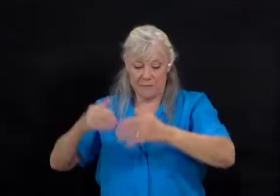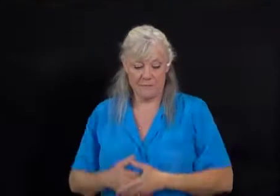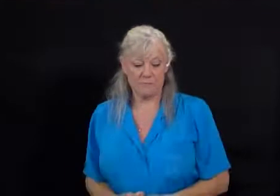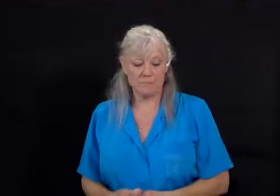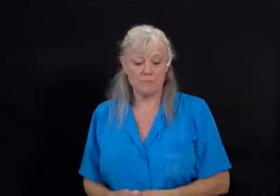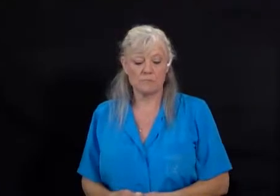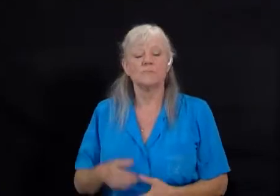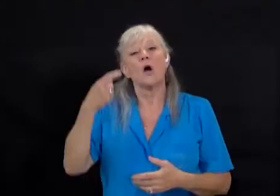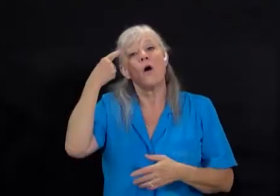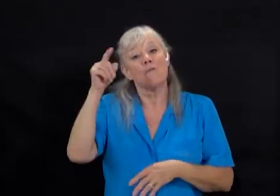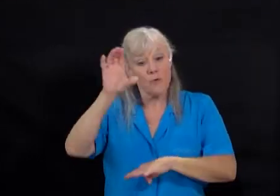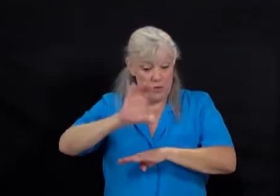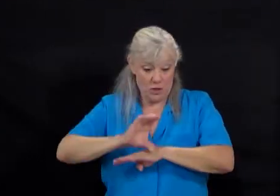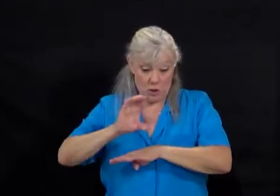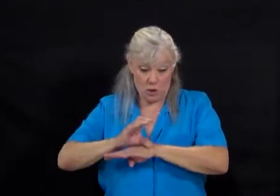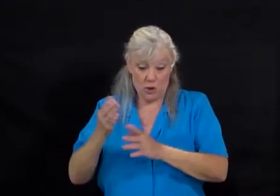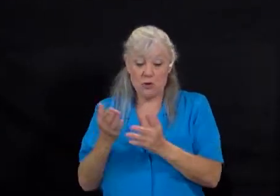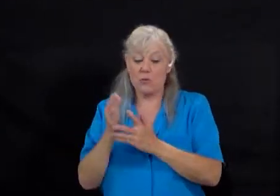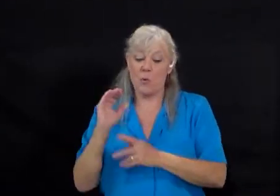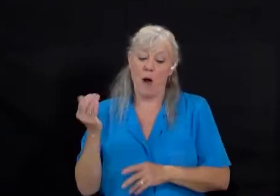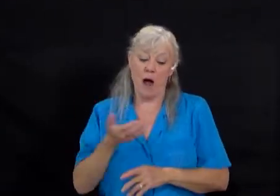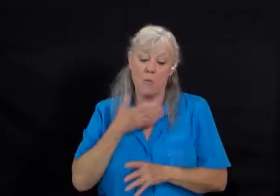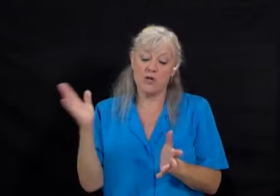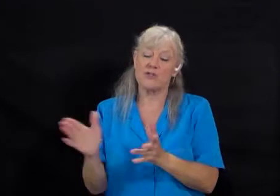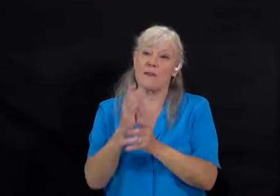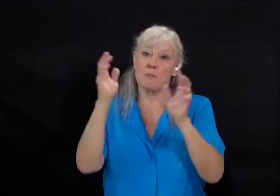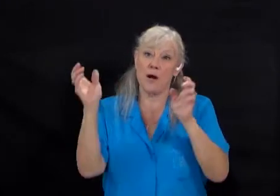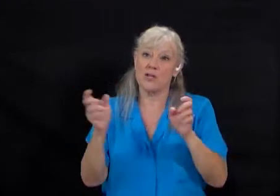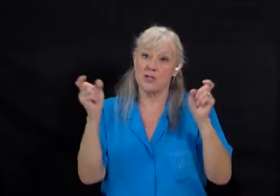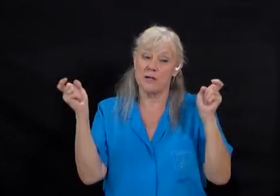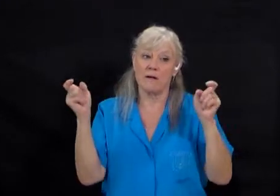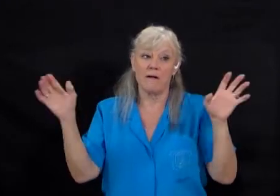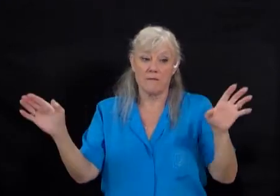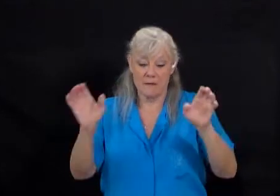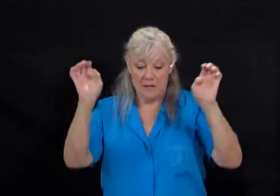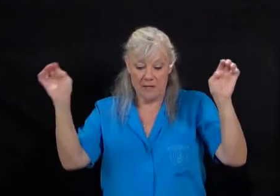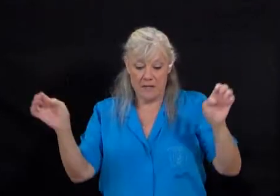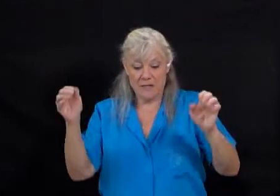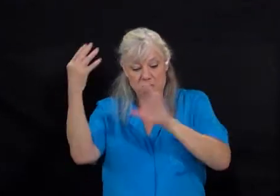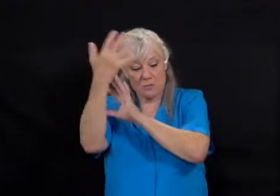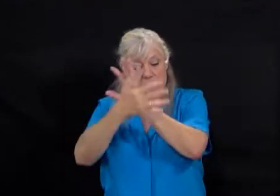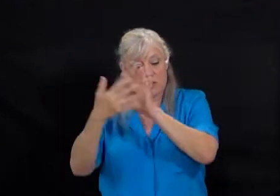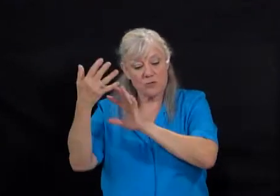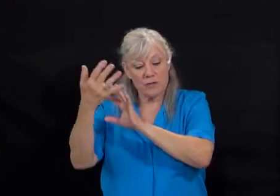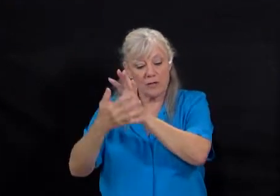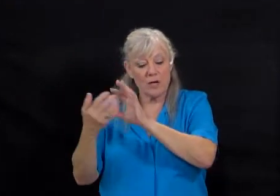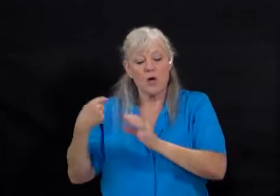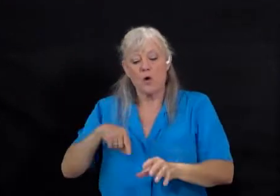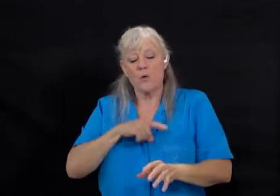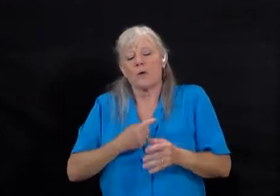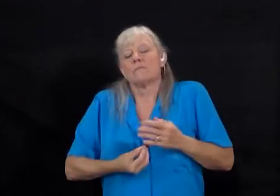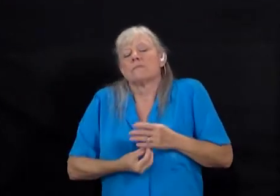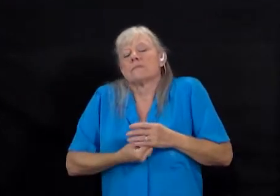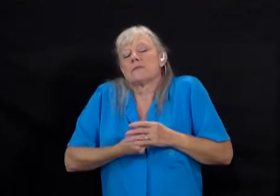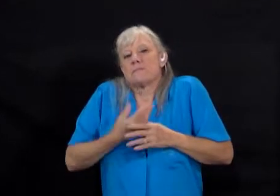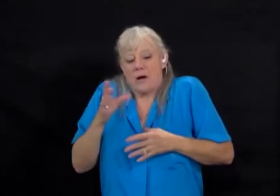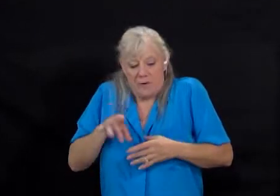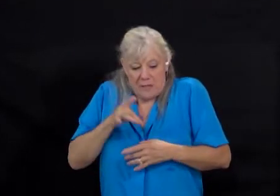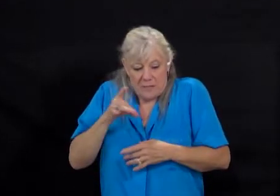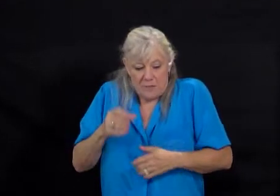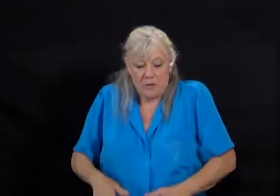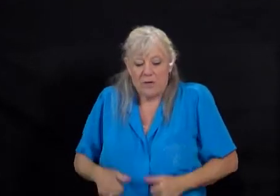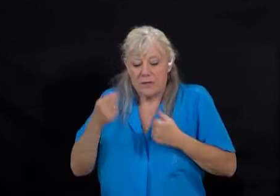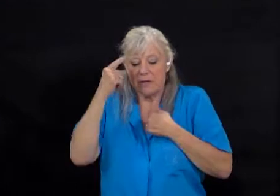For the church, that through our celebration of the Paschal Mystery and the Easter season, we may be renewed in spirit to live